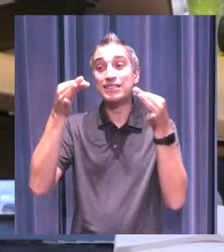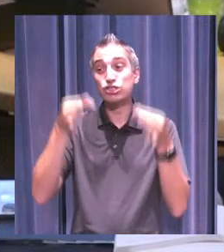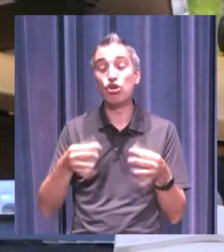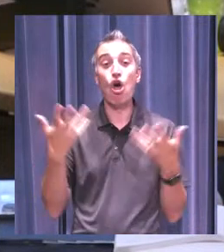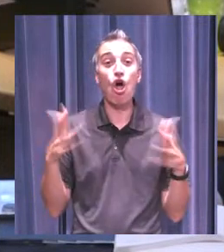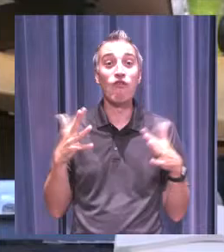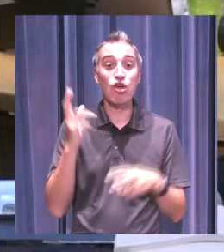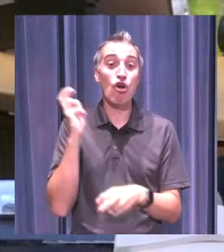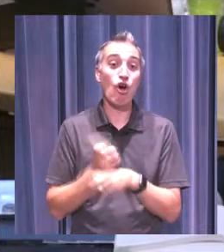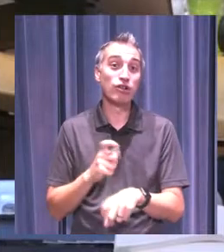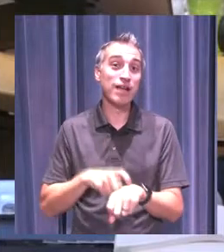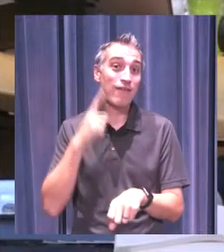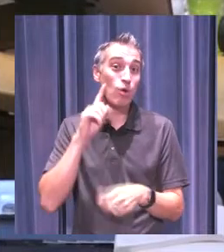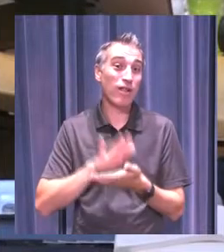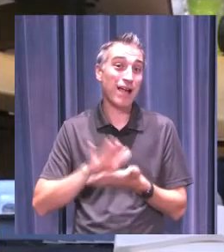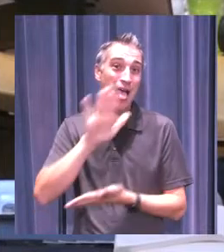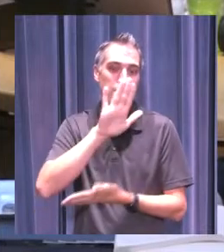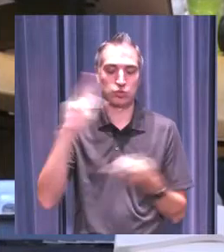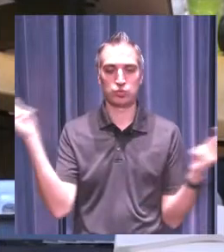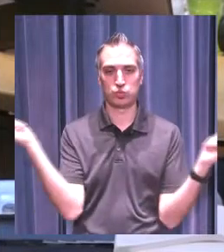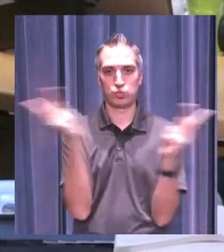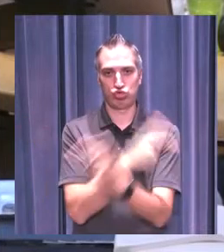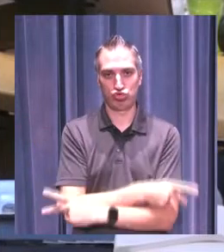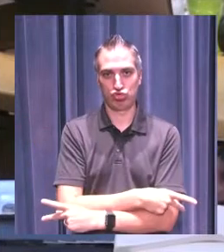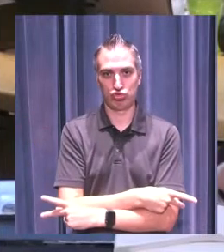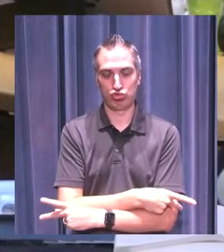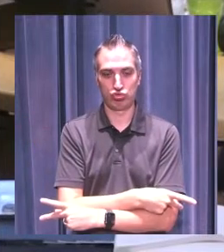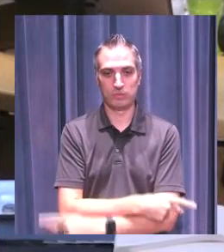difficult time for the college even more difficult.